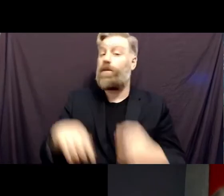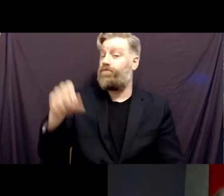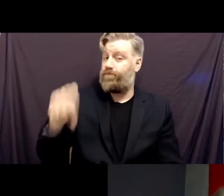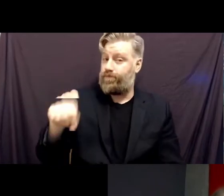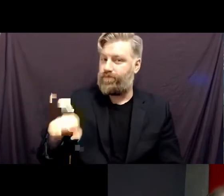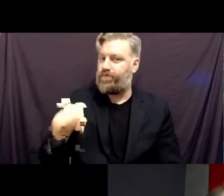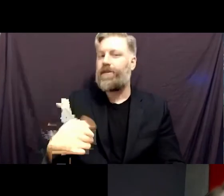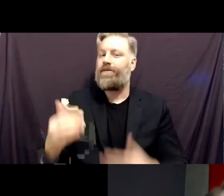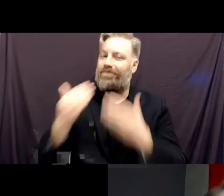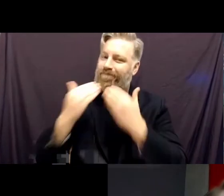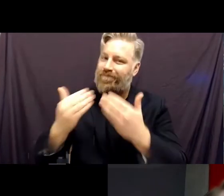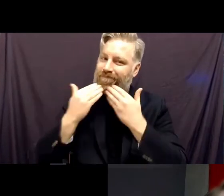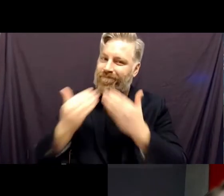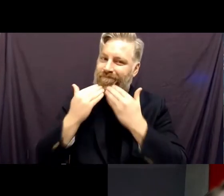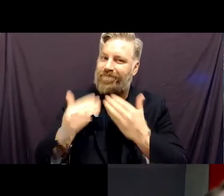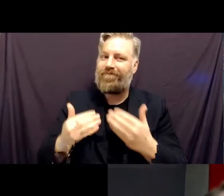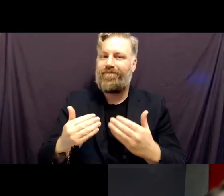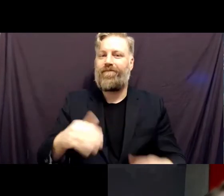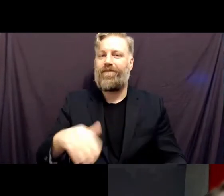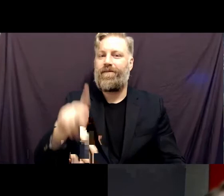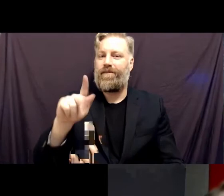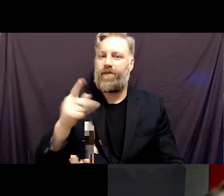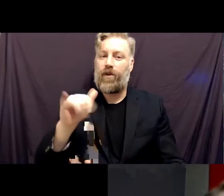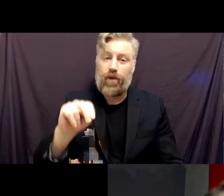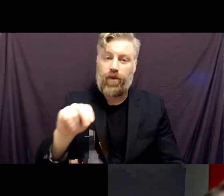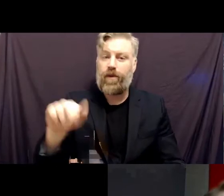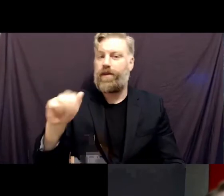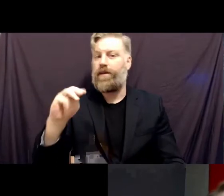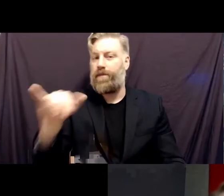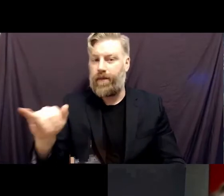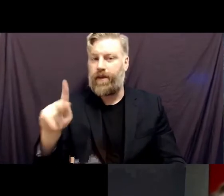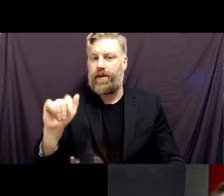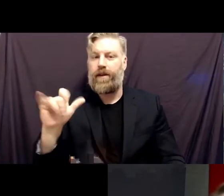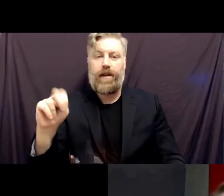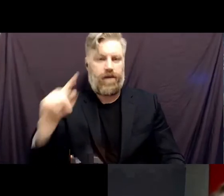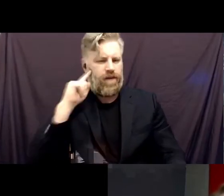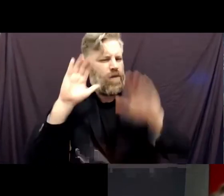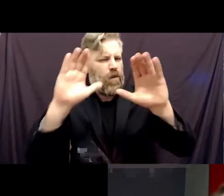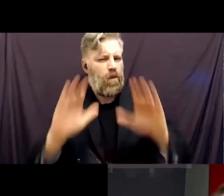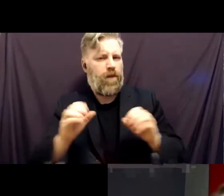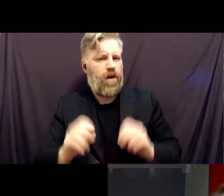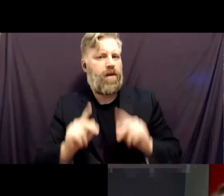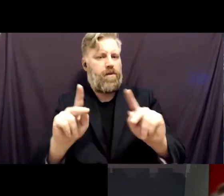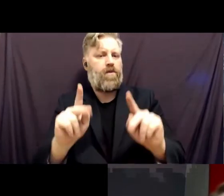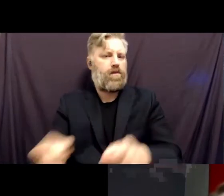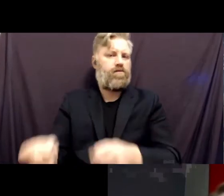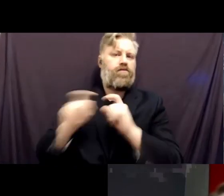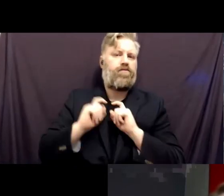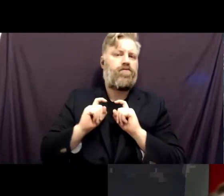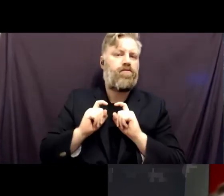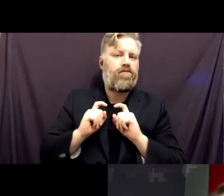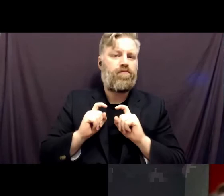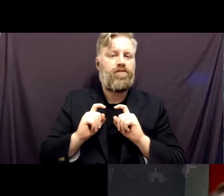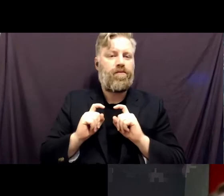and Catherine and Amy for the wonderful opportunity you give to me